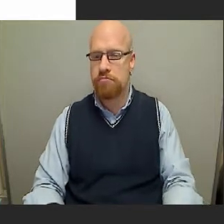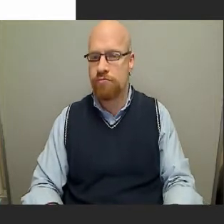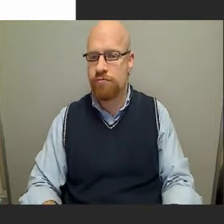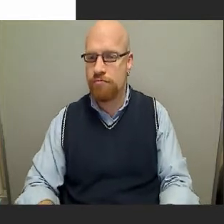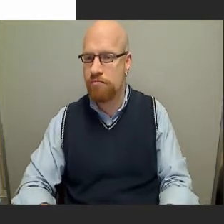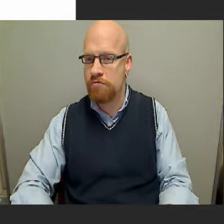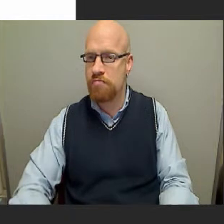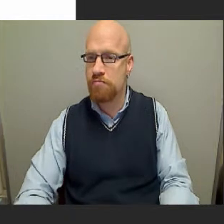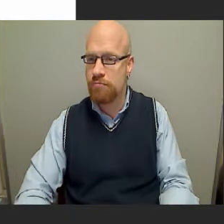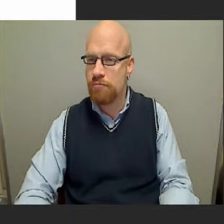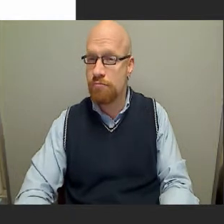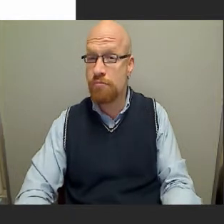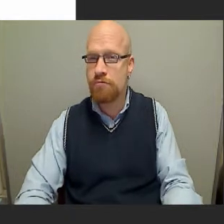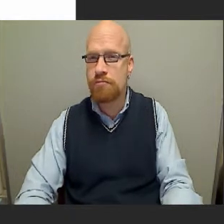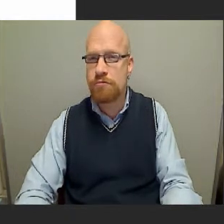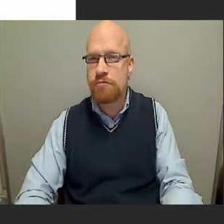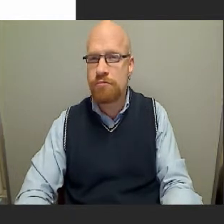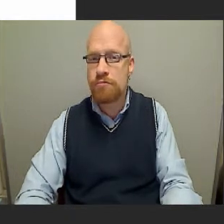So